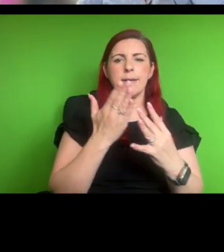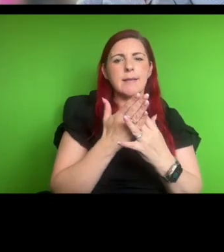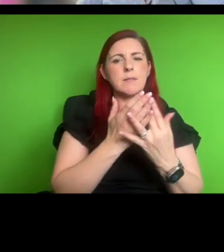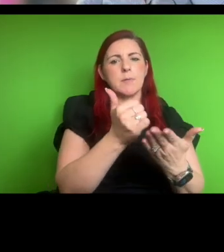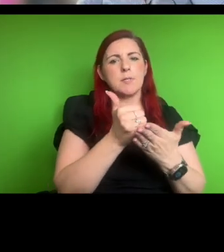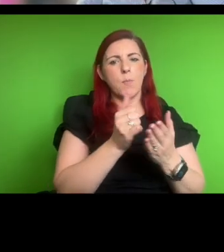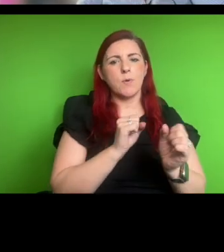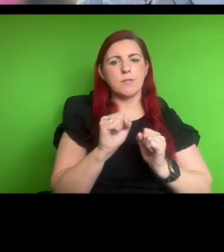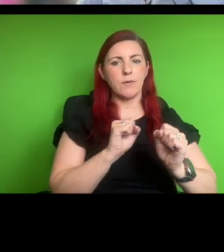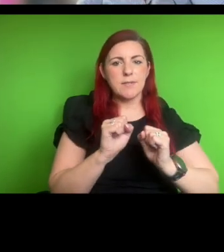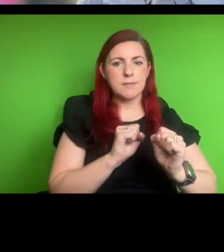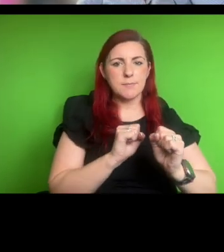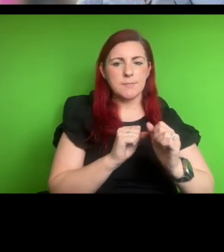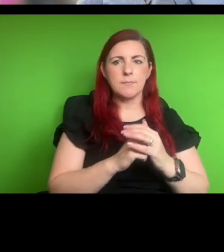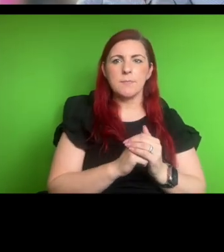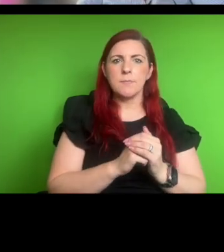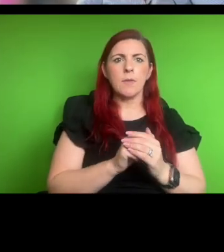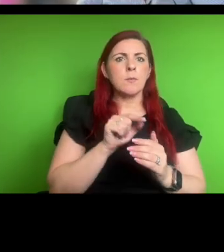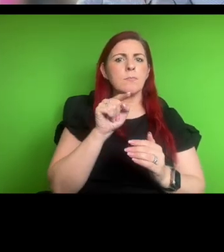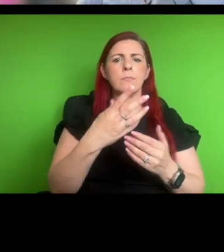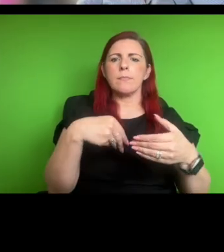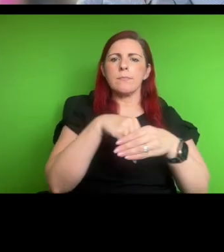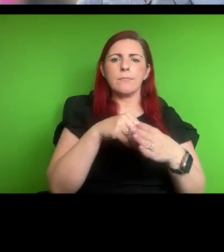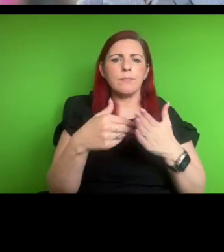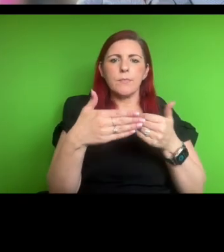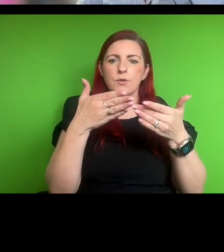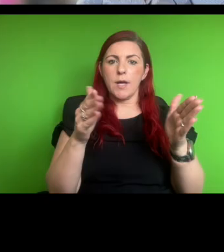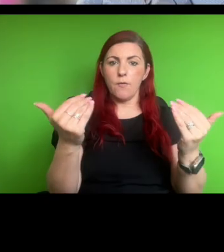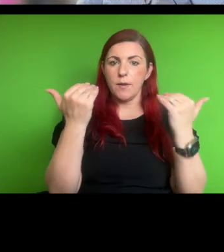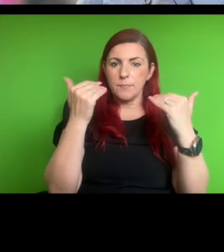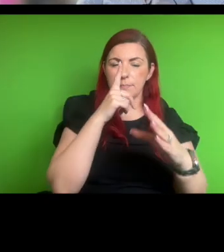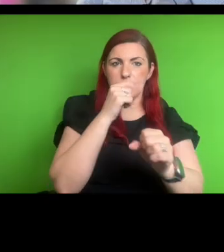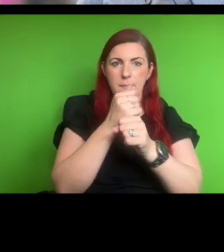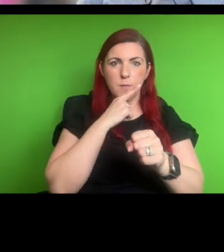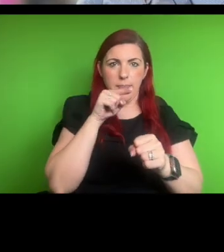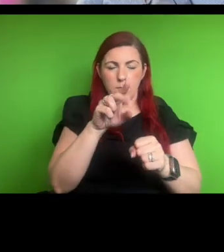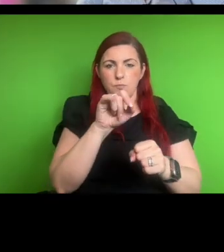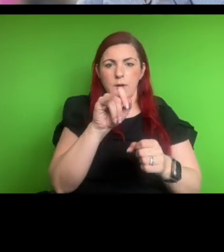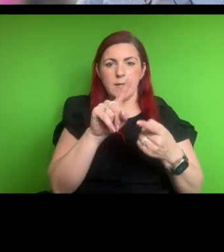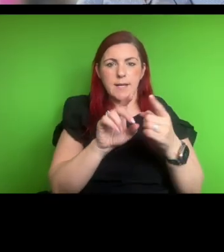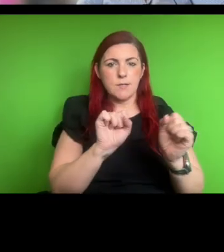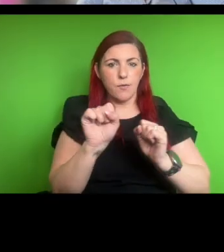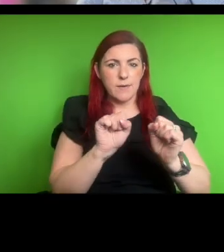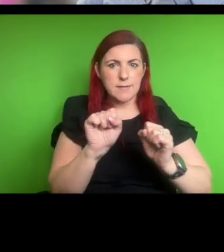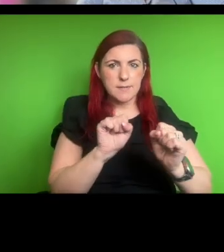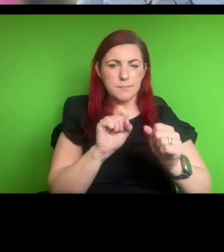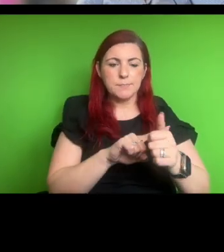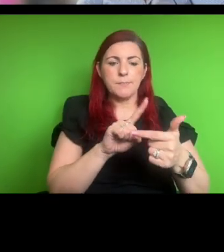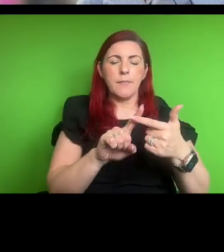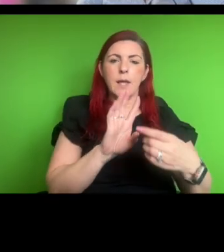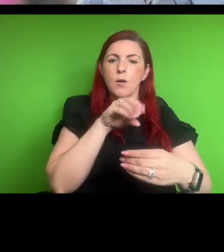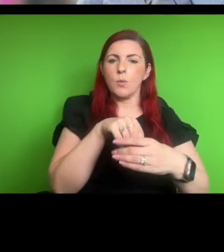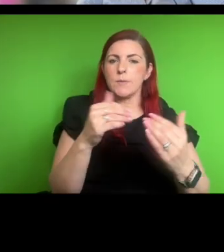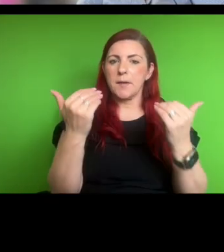this includes general information about the product and services, including information on their accessibility.